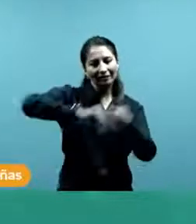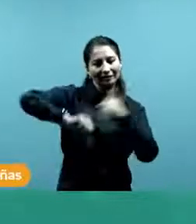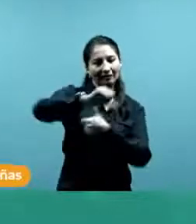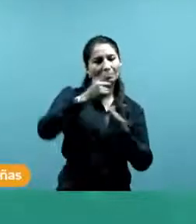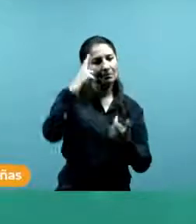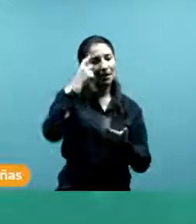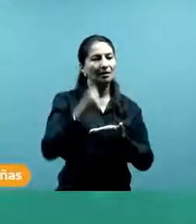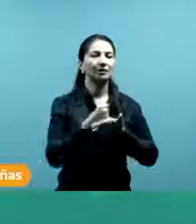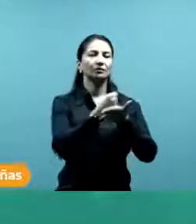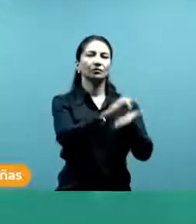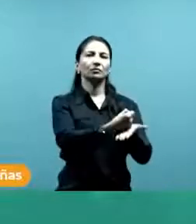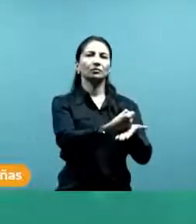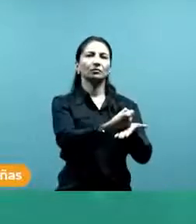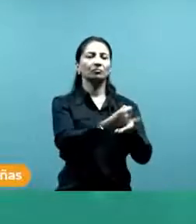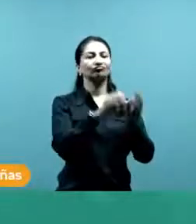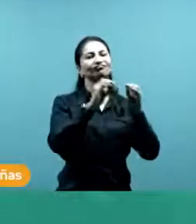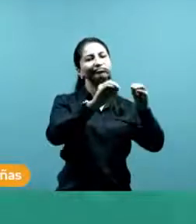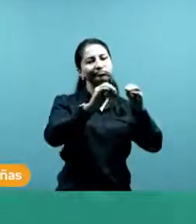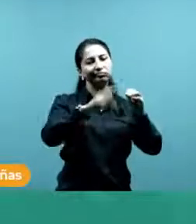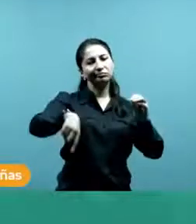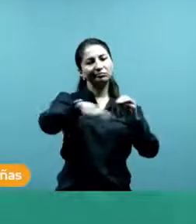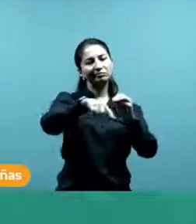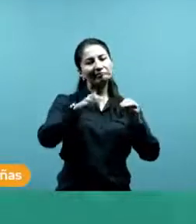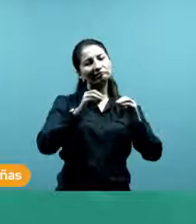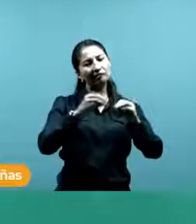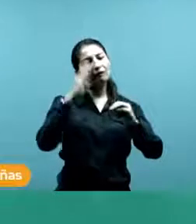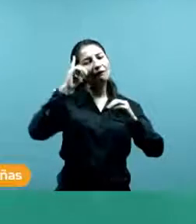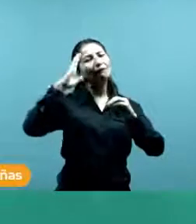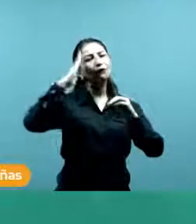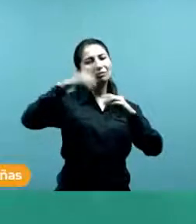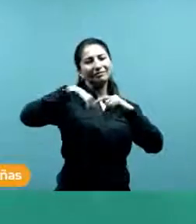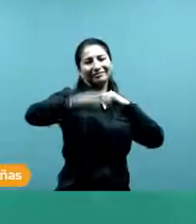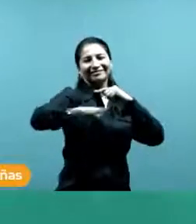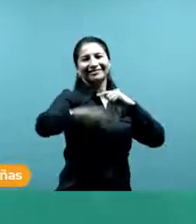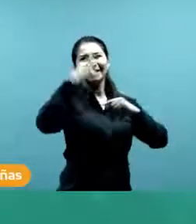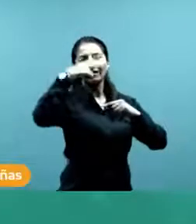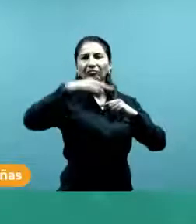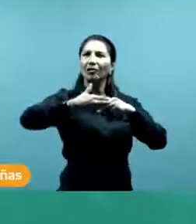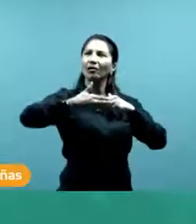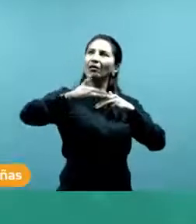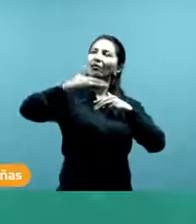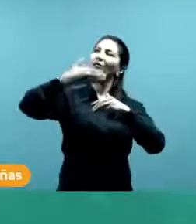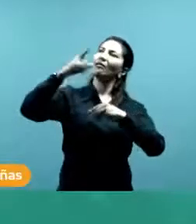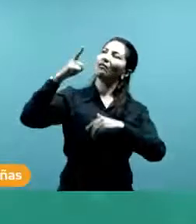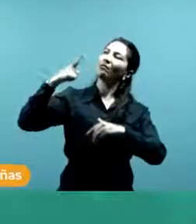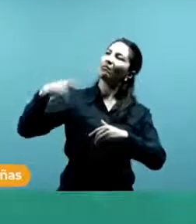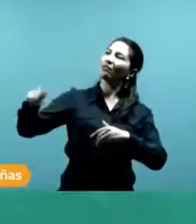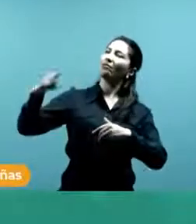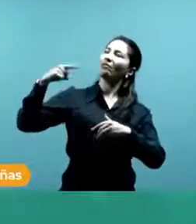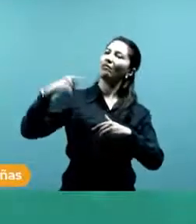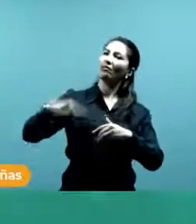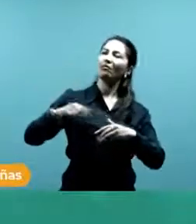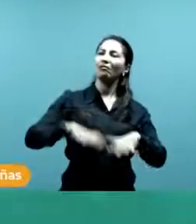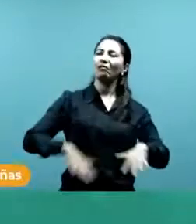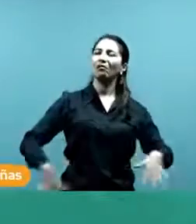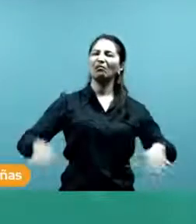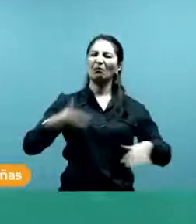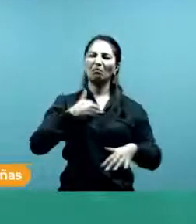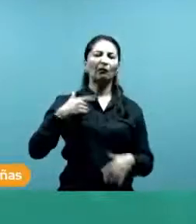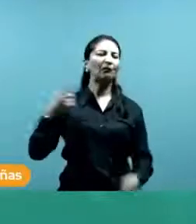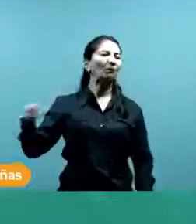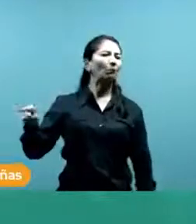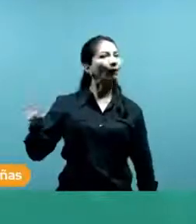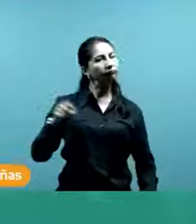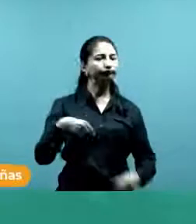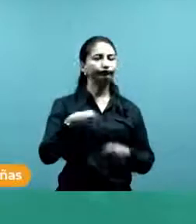generations in your places, in your countries. So that was for us something very important, not only